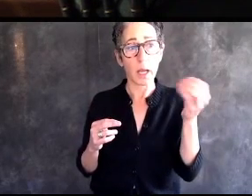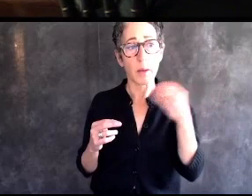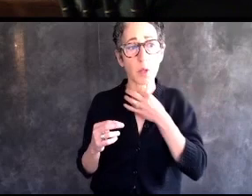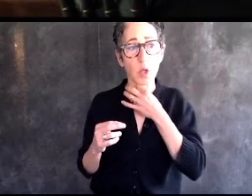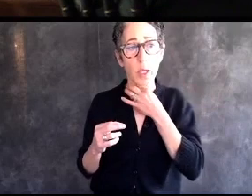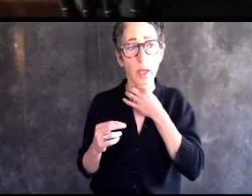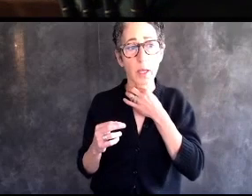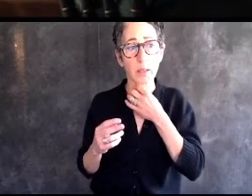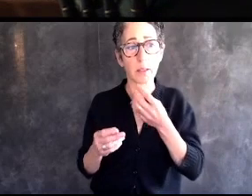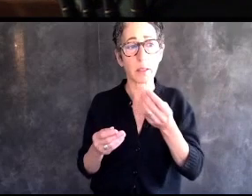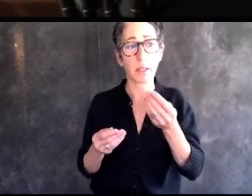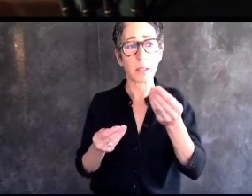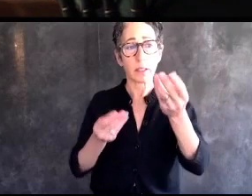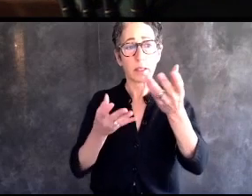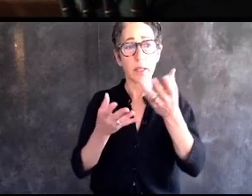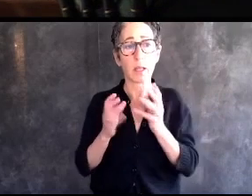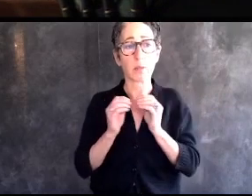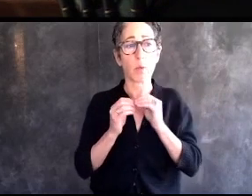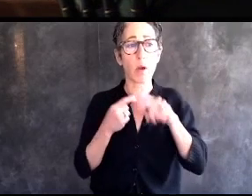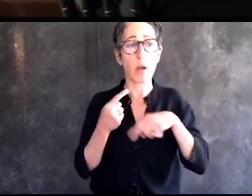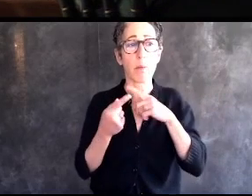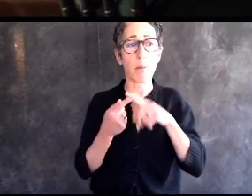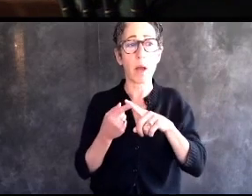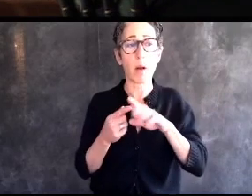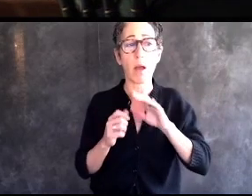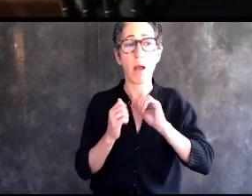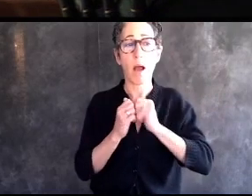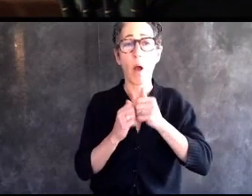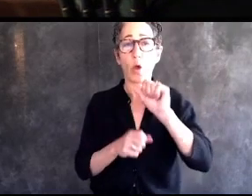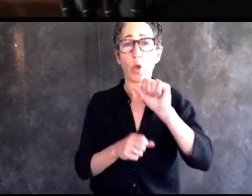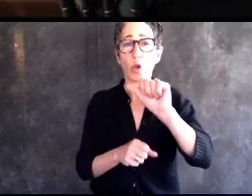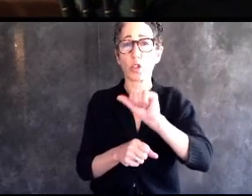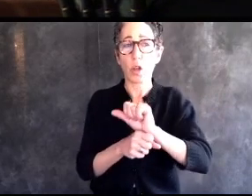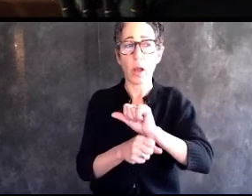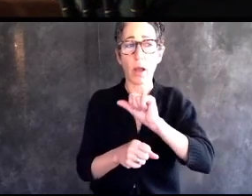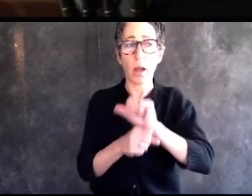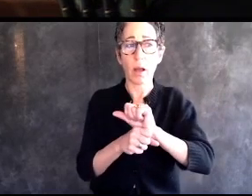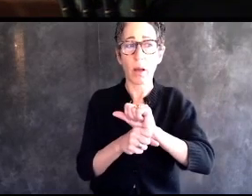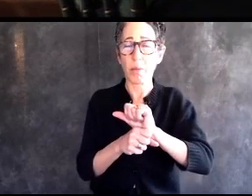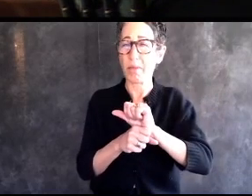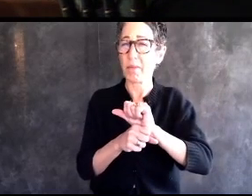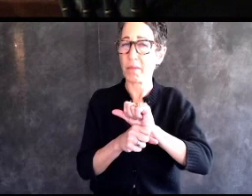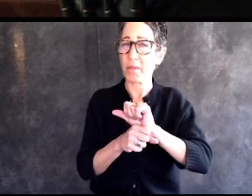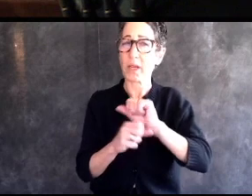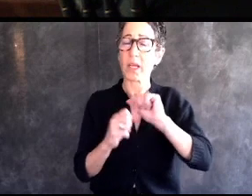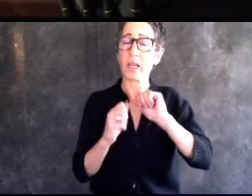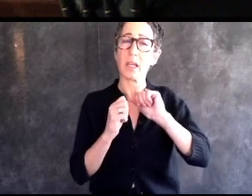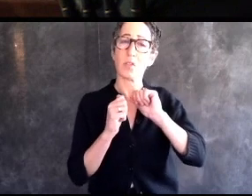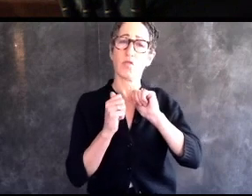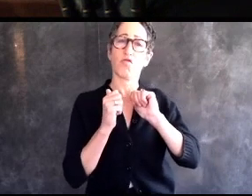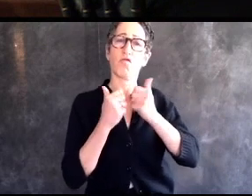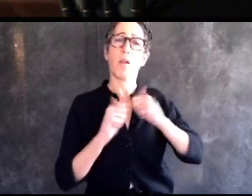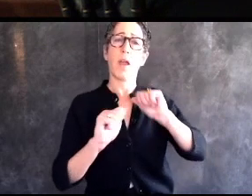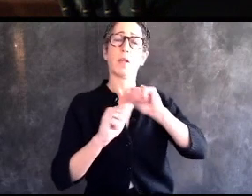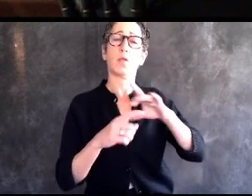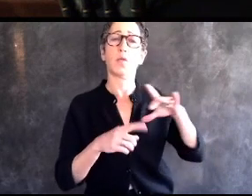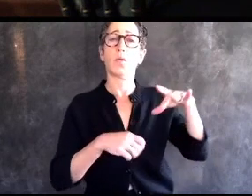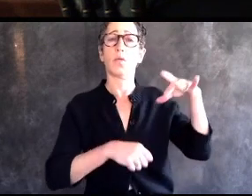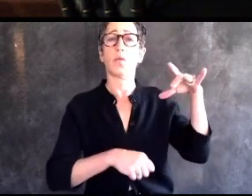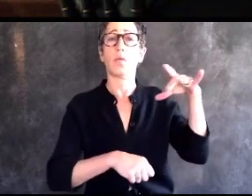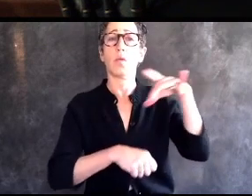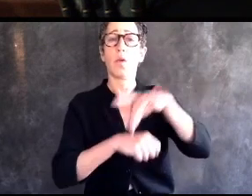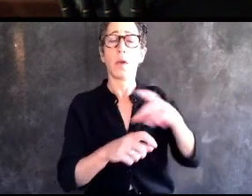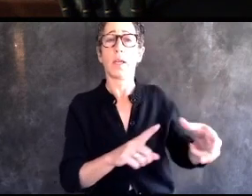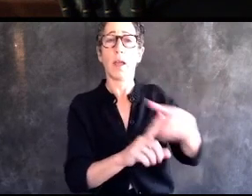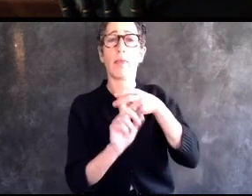about how your job relates to this work of trying to secure the global semiconductor industry and what this really means as we think about the